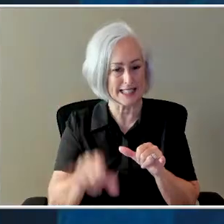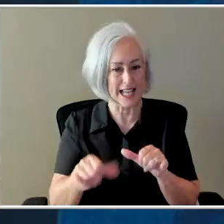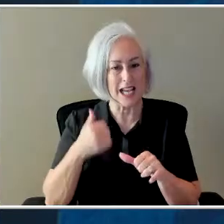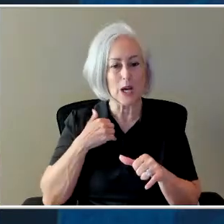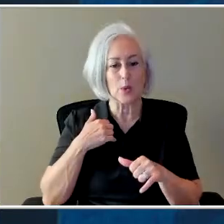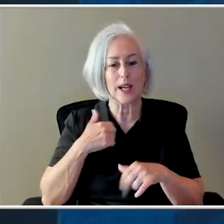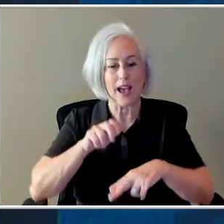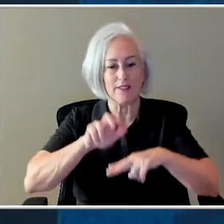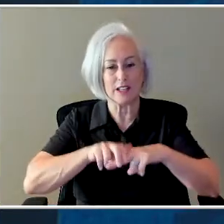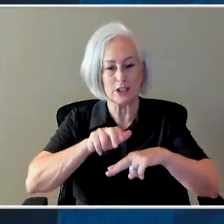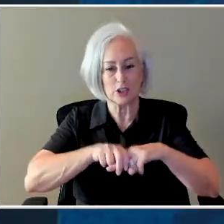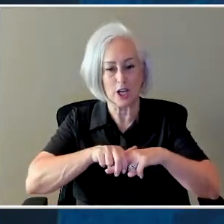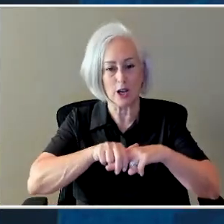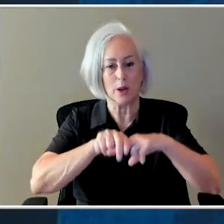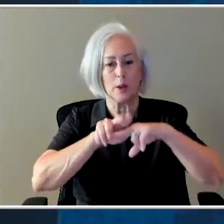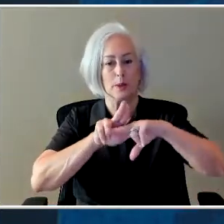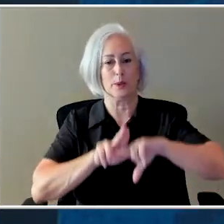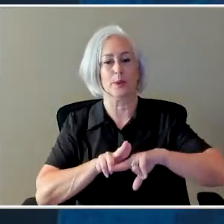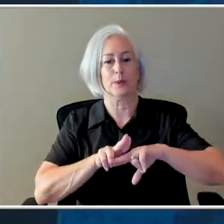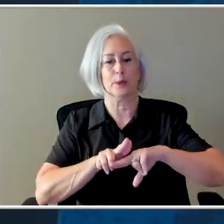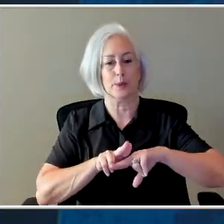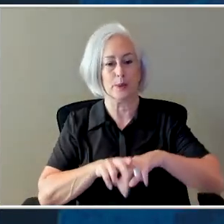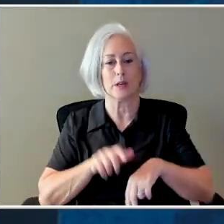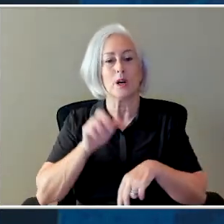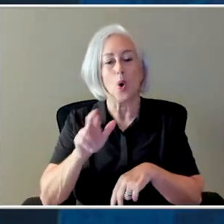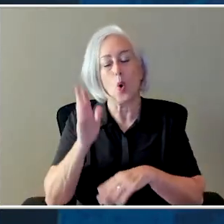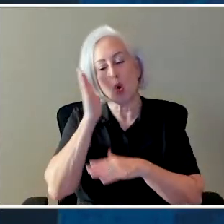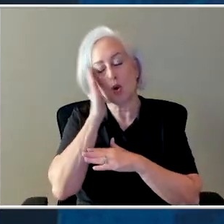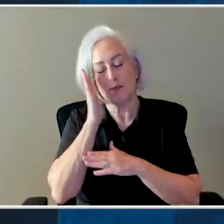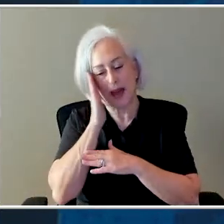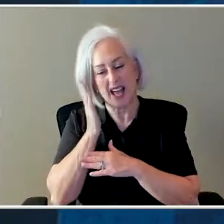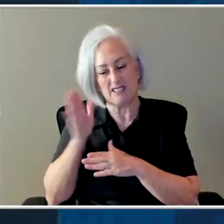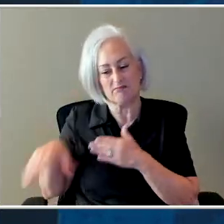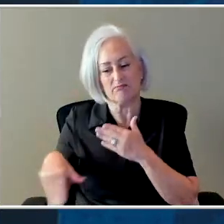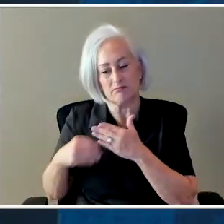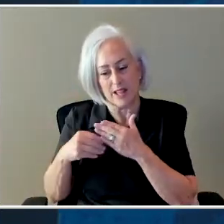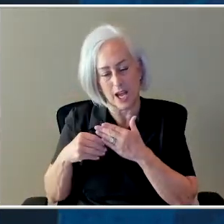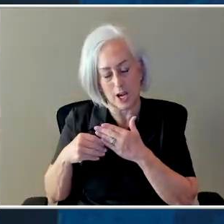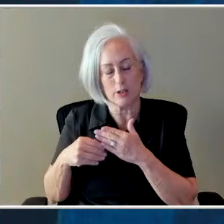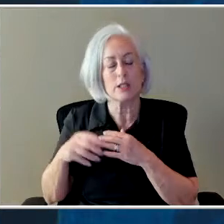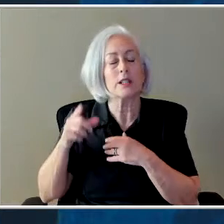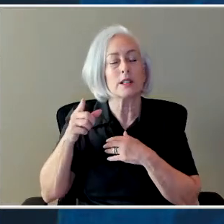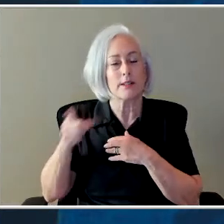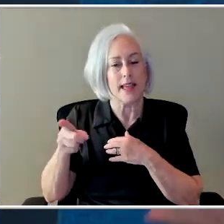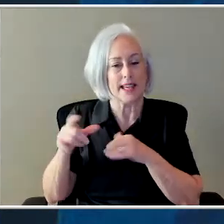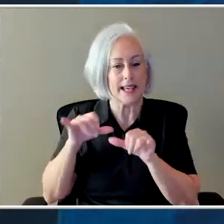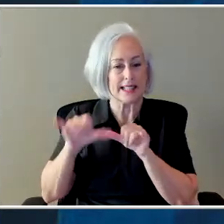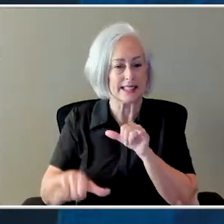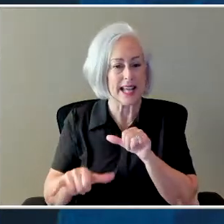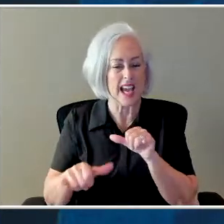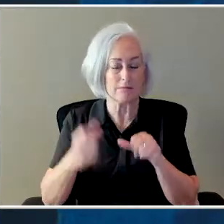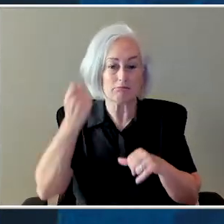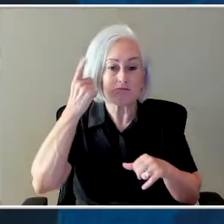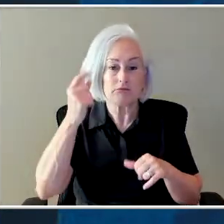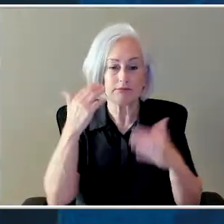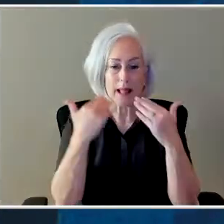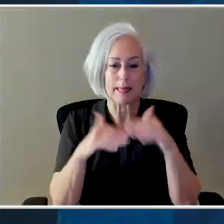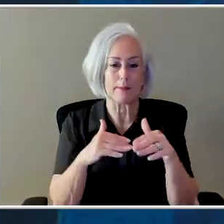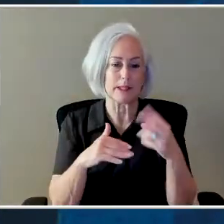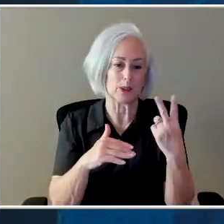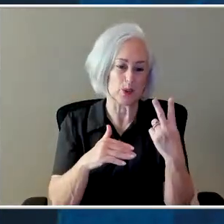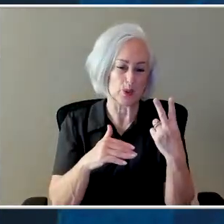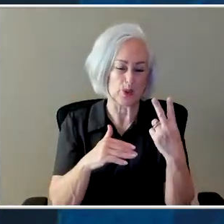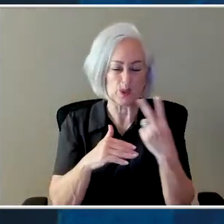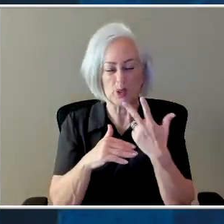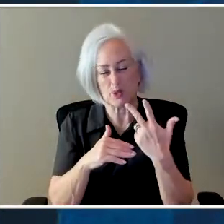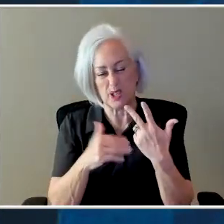so usually we leave it to like 2 to 3 at a time, but they are definitely allowed to stay with them. But I think it just helps give them some peace to be able to see them and make